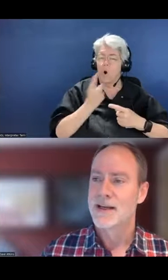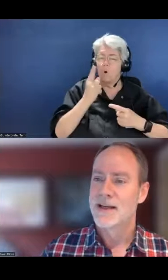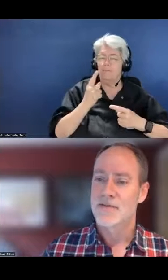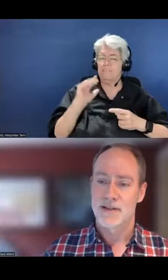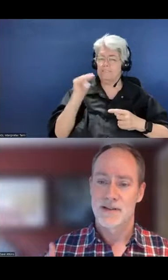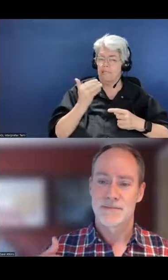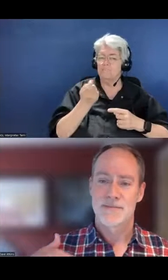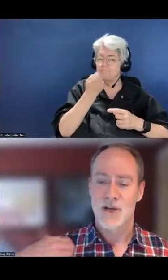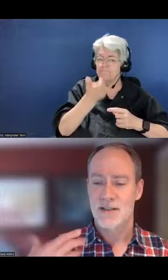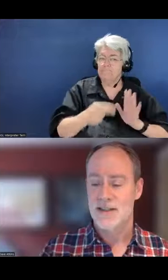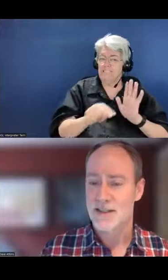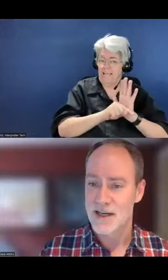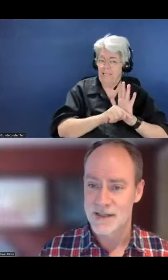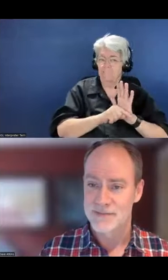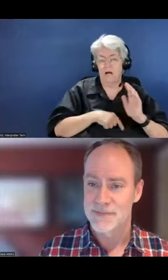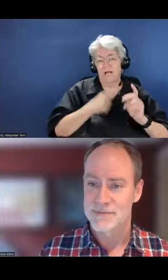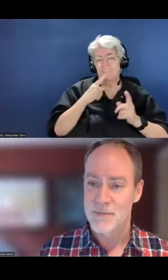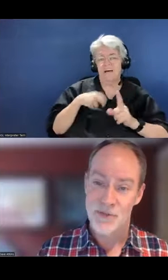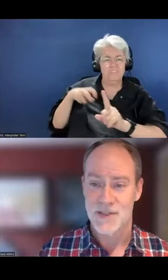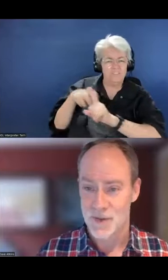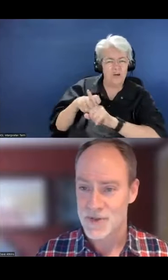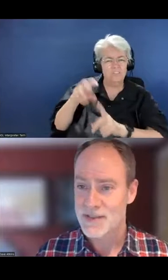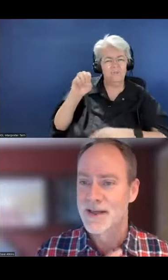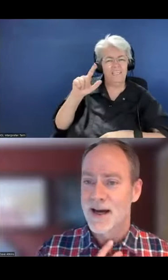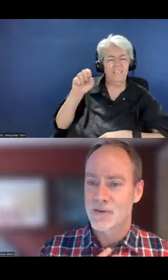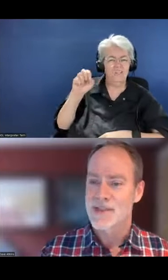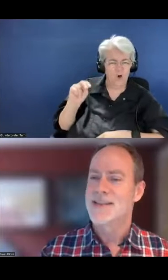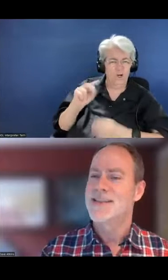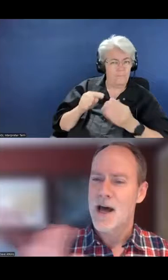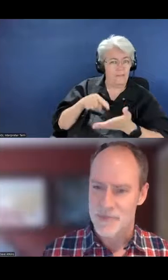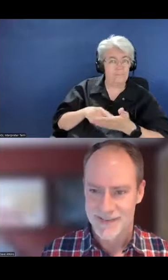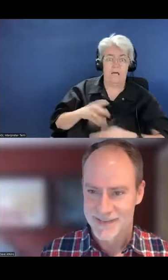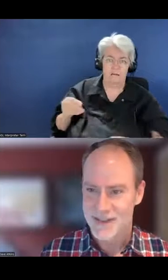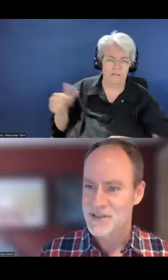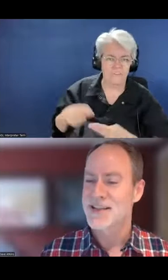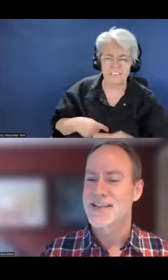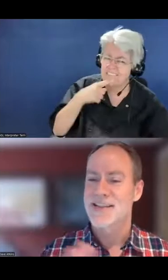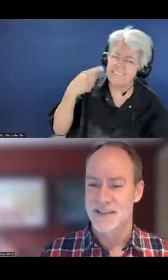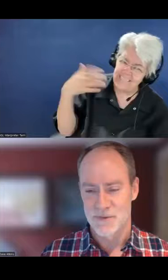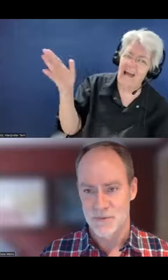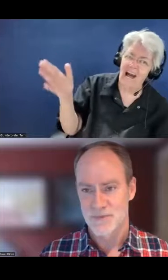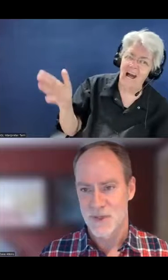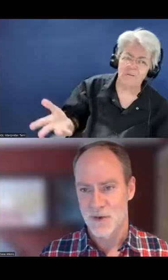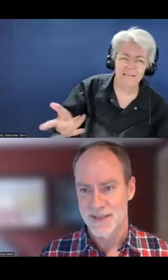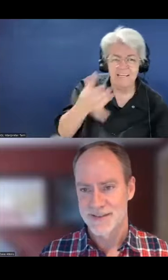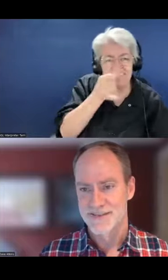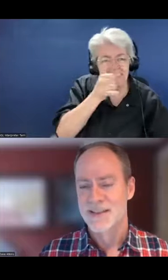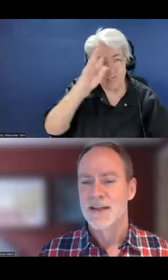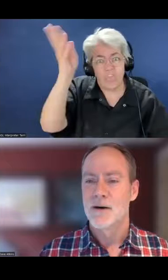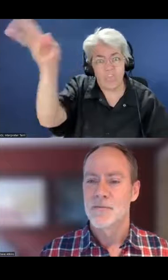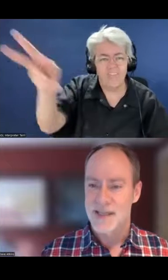And if I could talk to Elon about this and other things, I would say, stop it. Okay, just this is silly. All